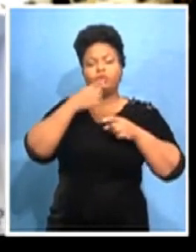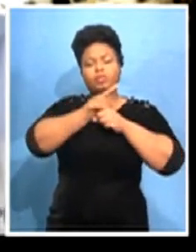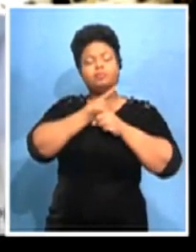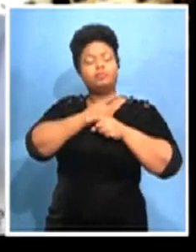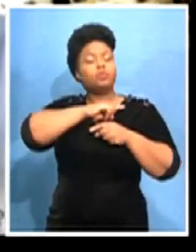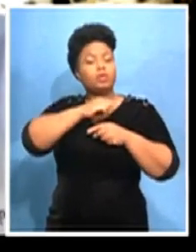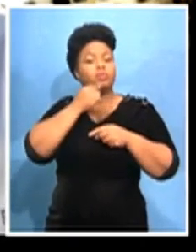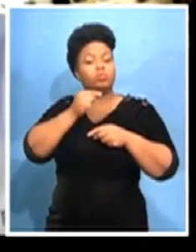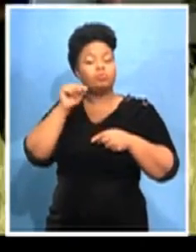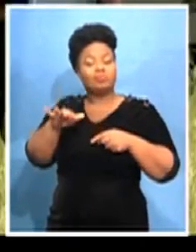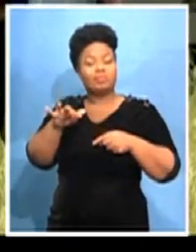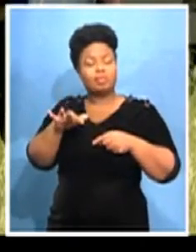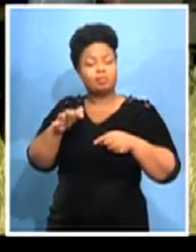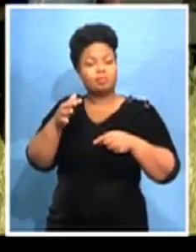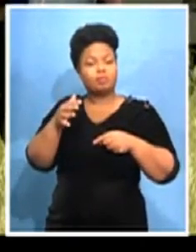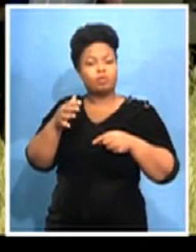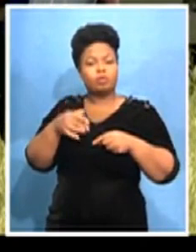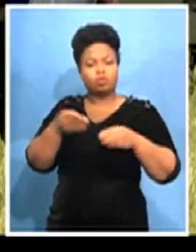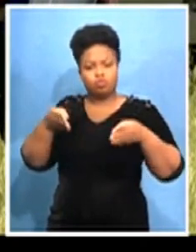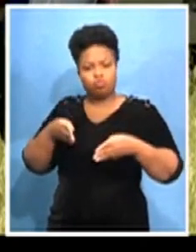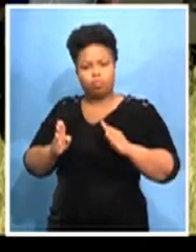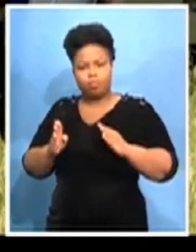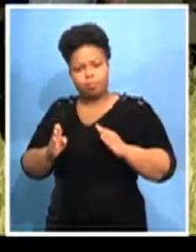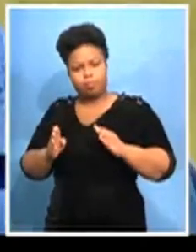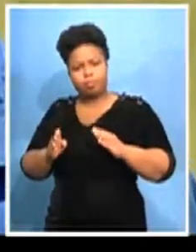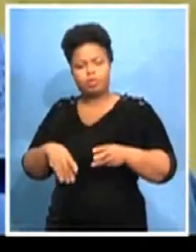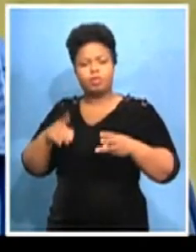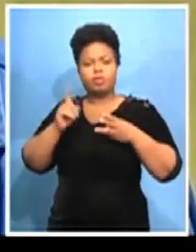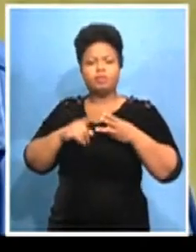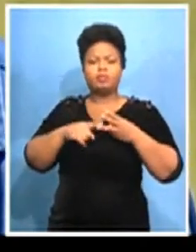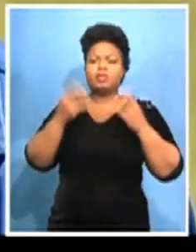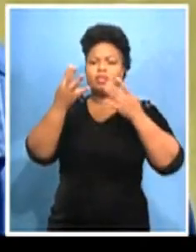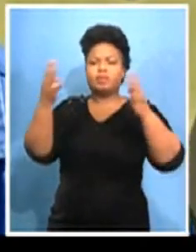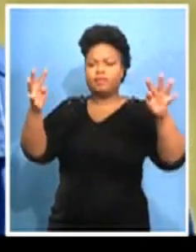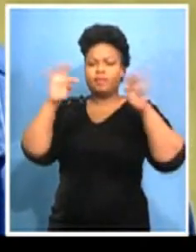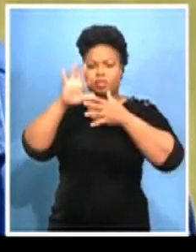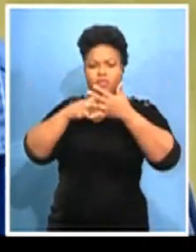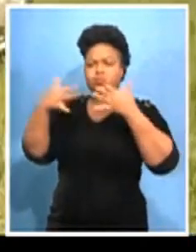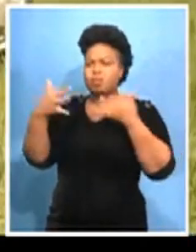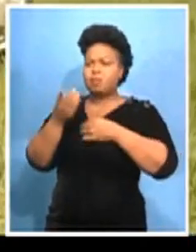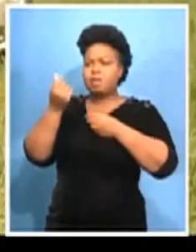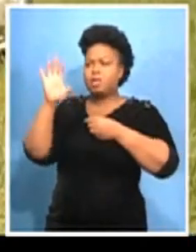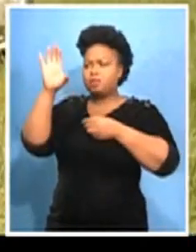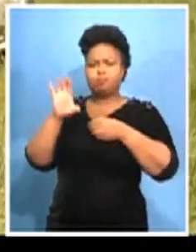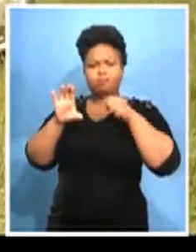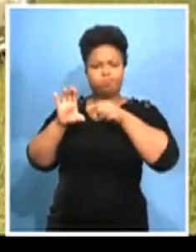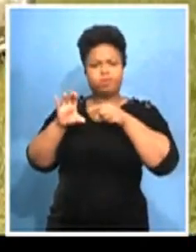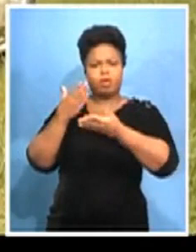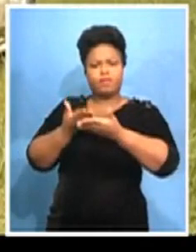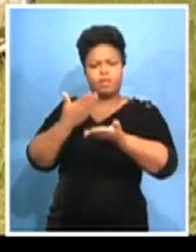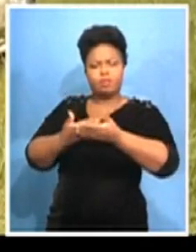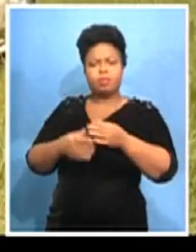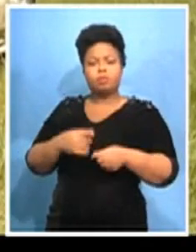road reparation, and there are no funds available. The big challenge comes in is people always say